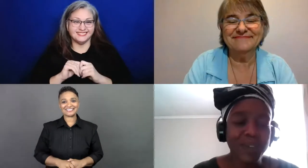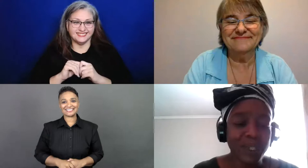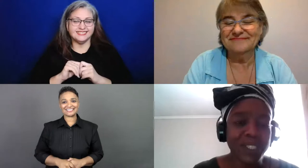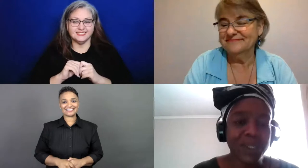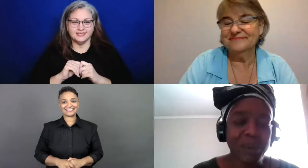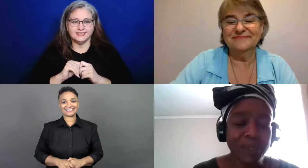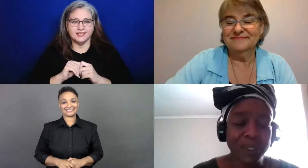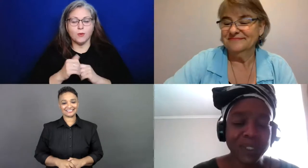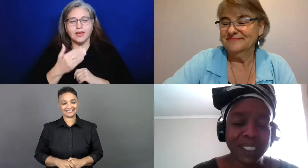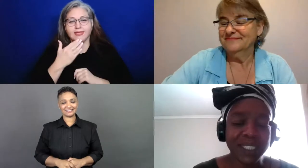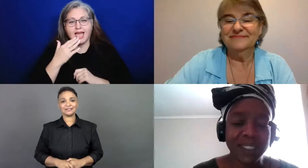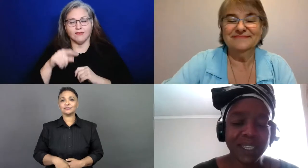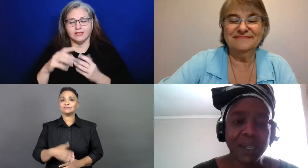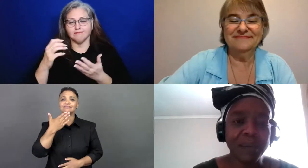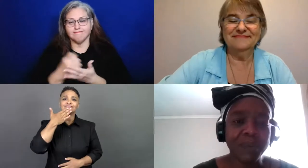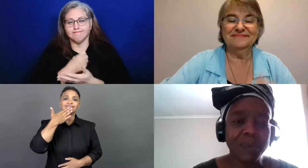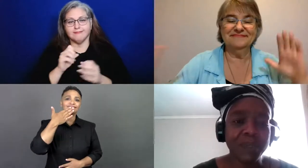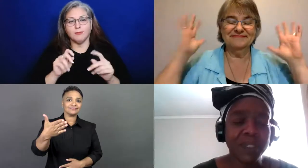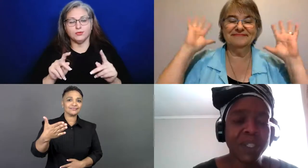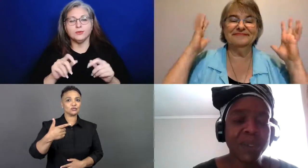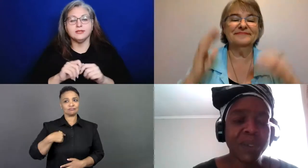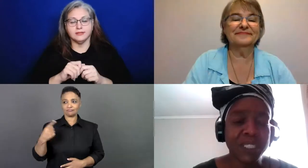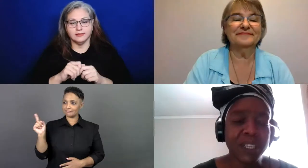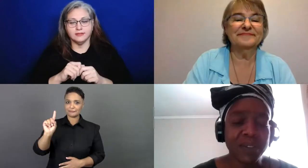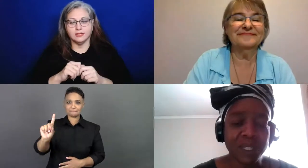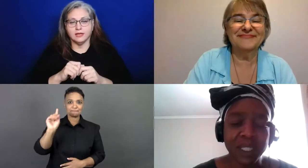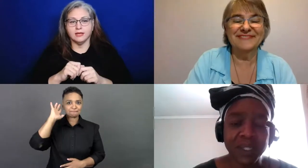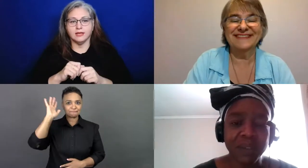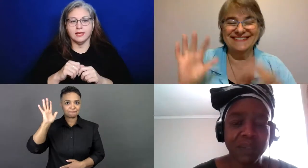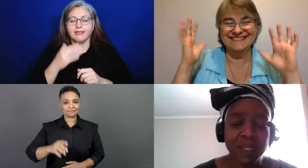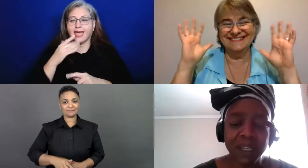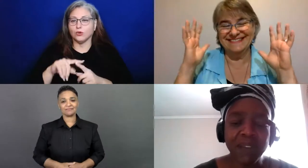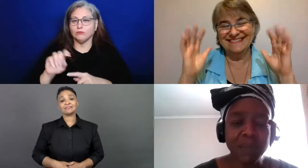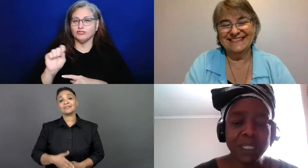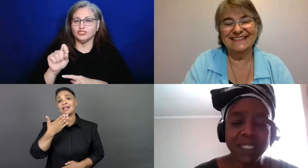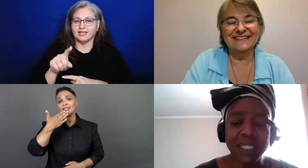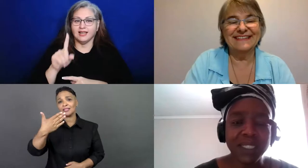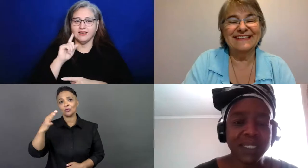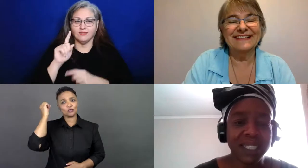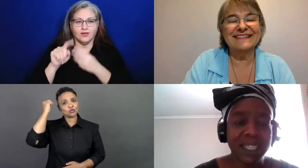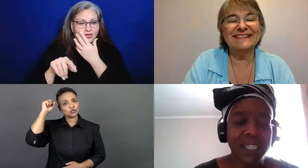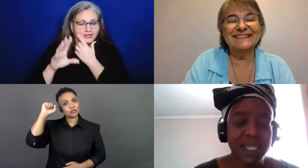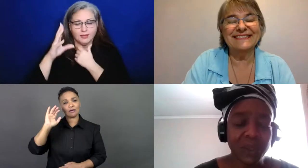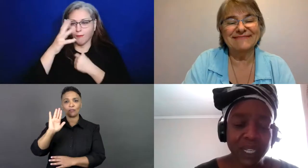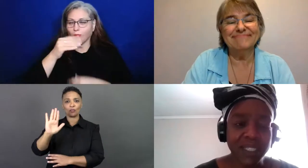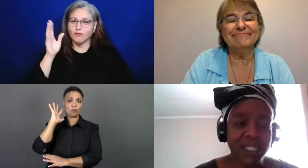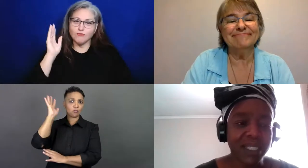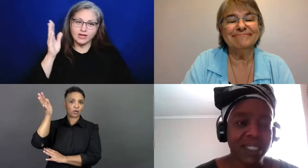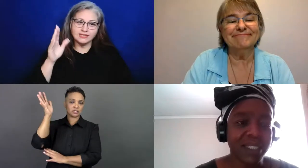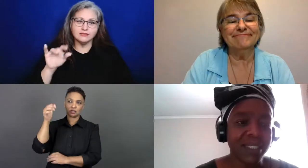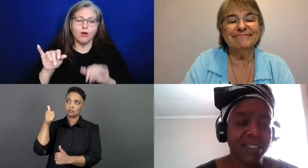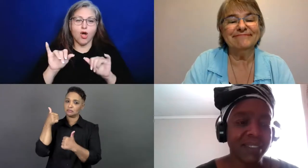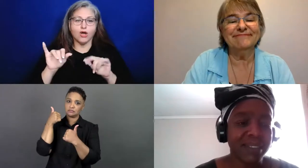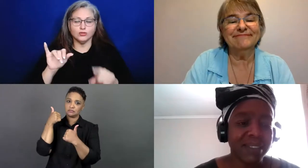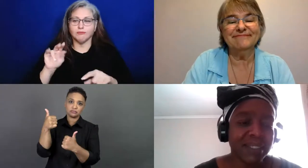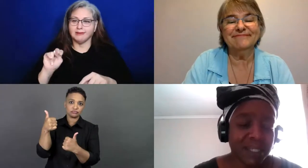and thank you for this opportunity. Thank you, Sheena, for the lovely presentation, as well as